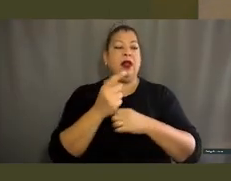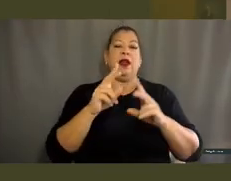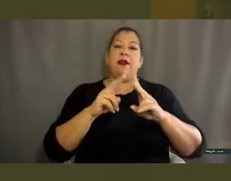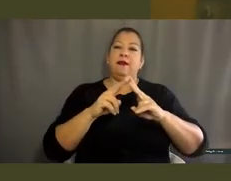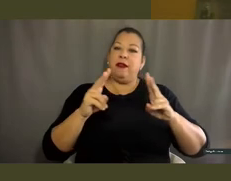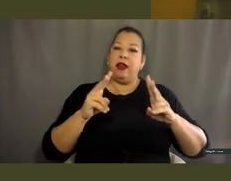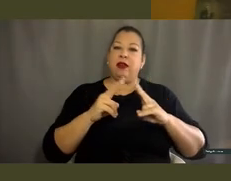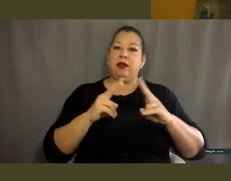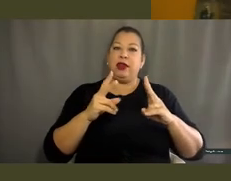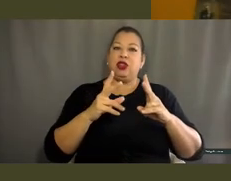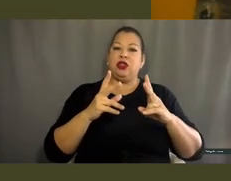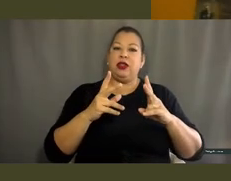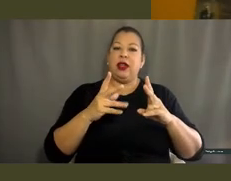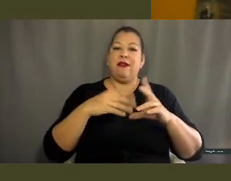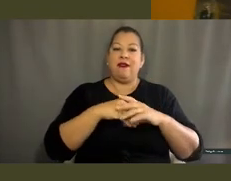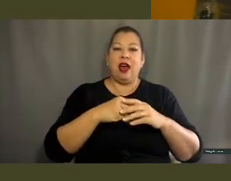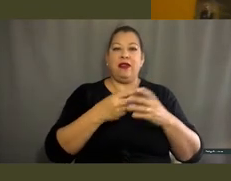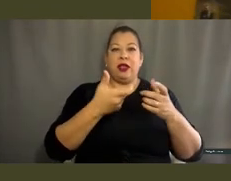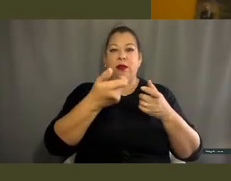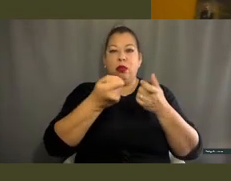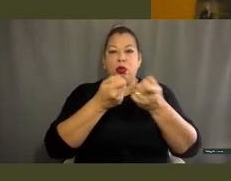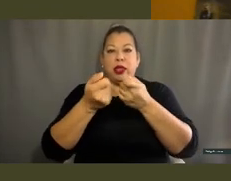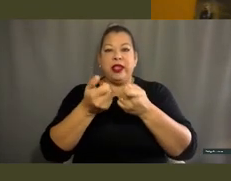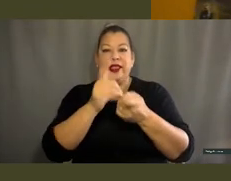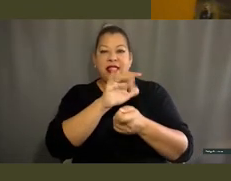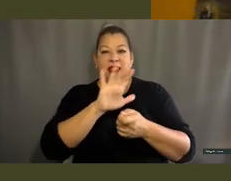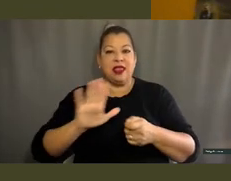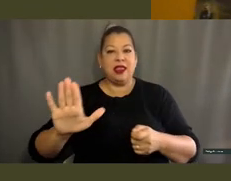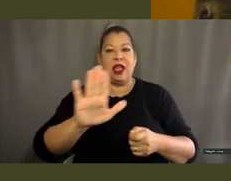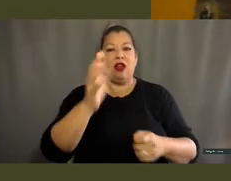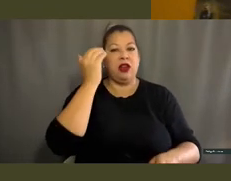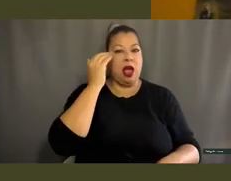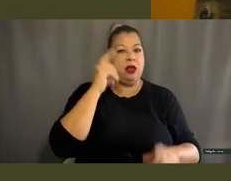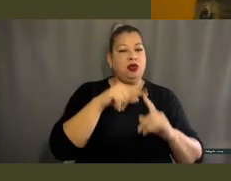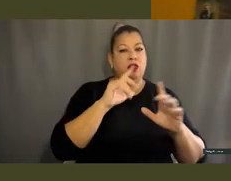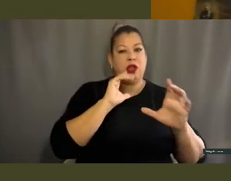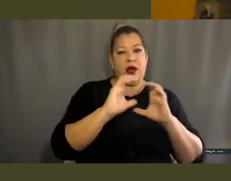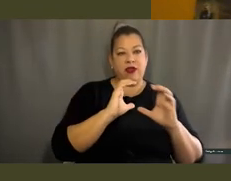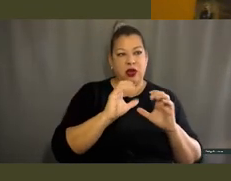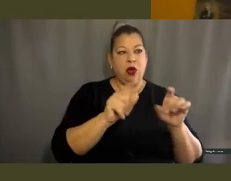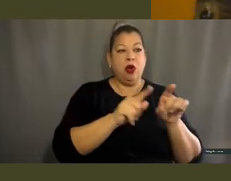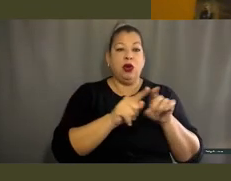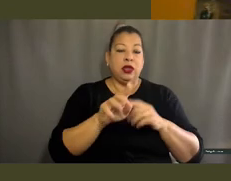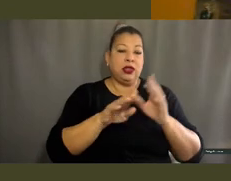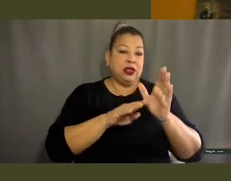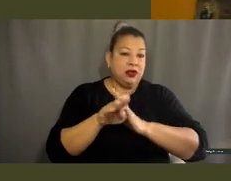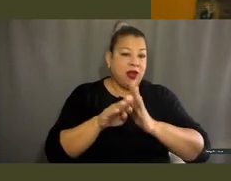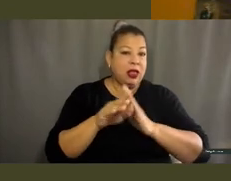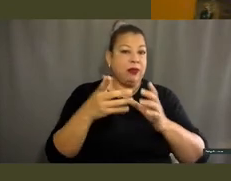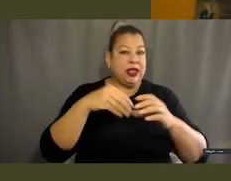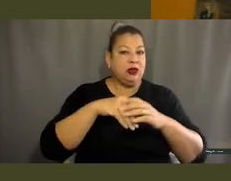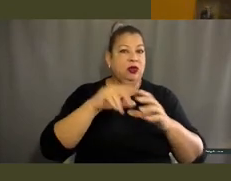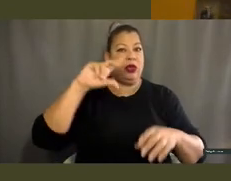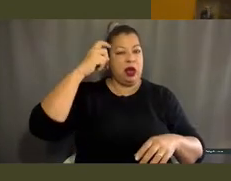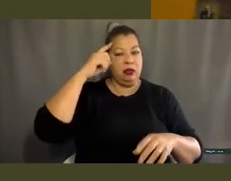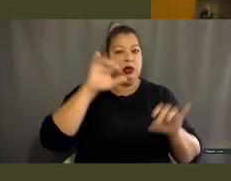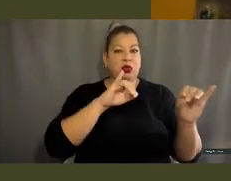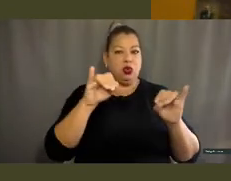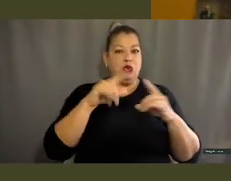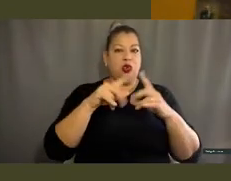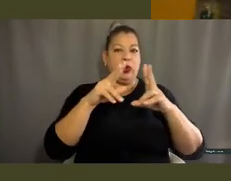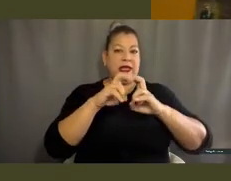bringing this knowledge into the conversation. And it's also being developed in the Intergovernmental Panel for Climate Change, who assess all of the science.